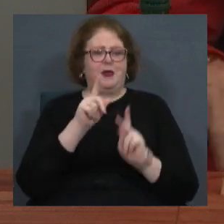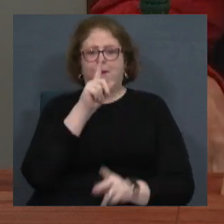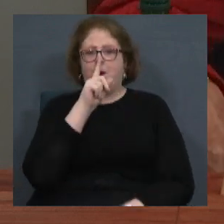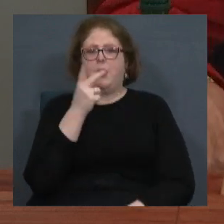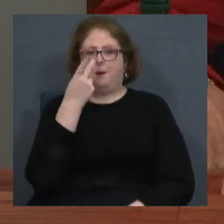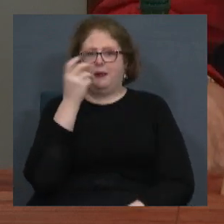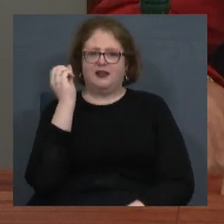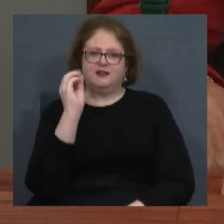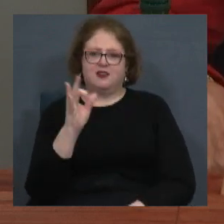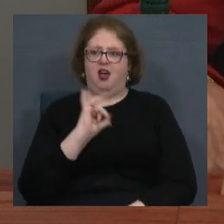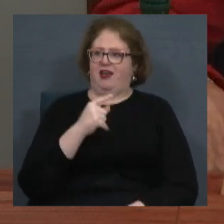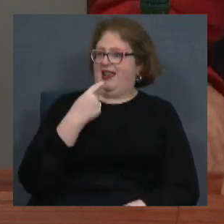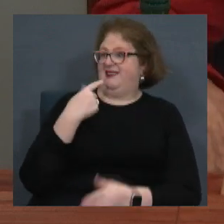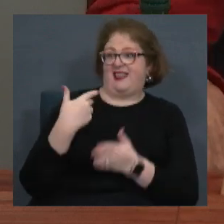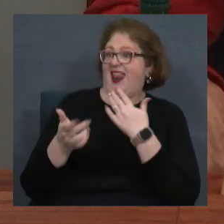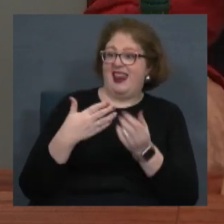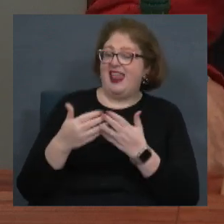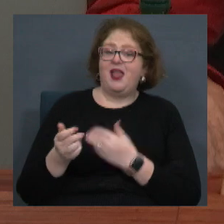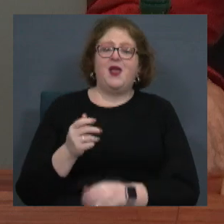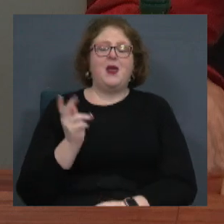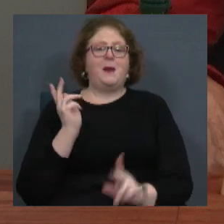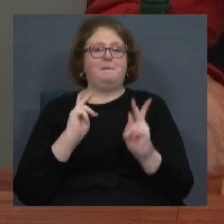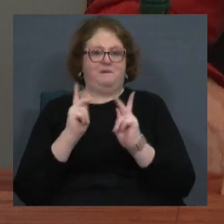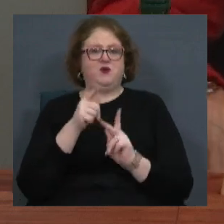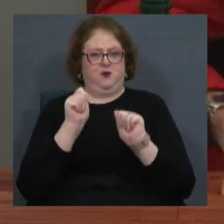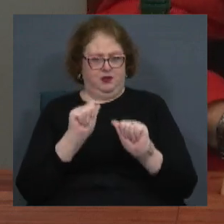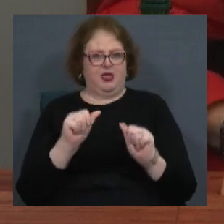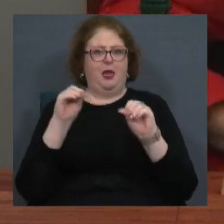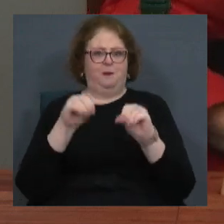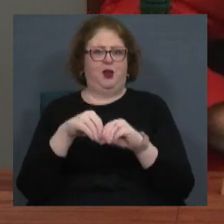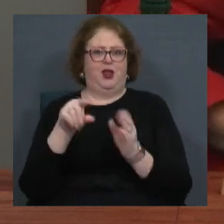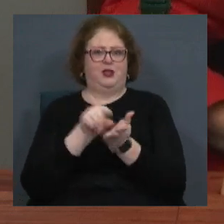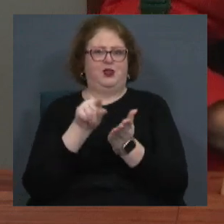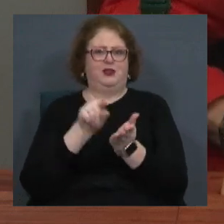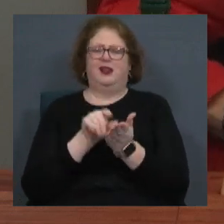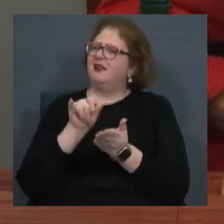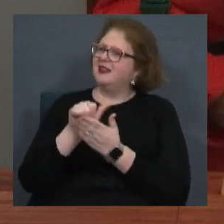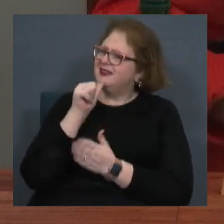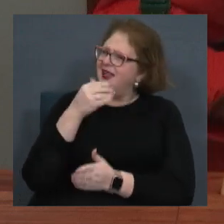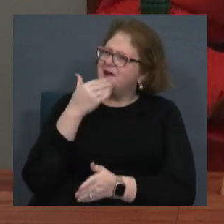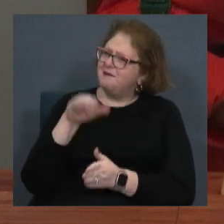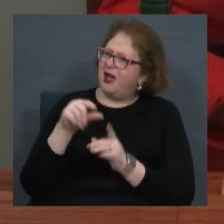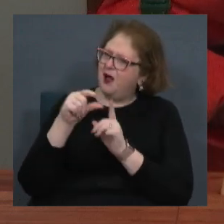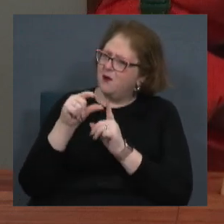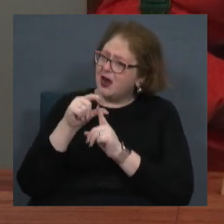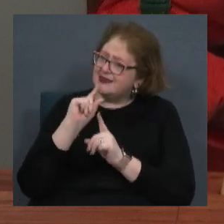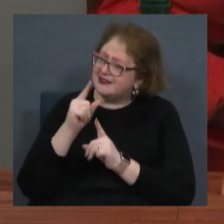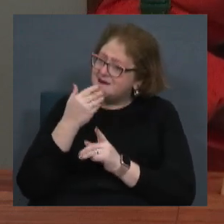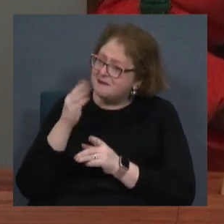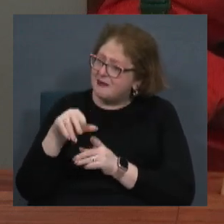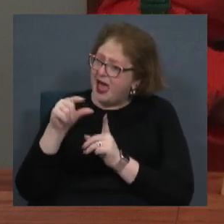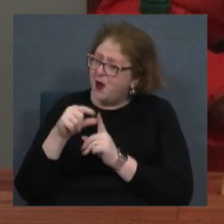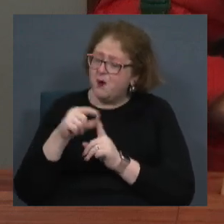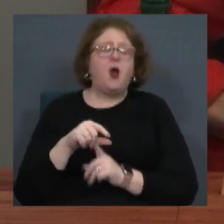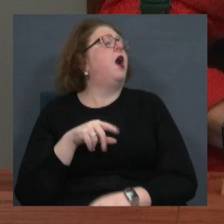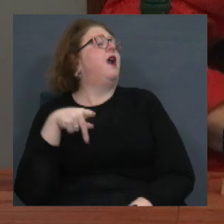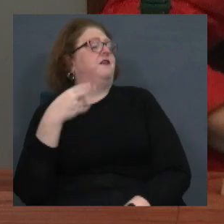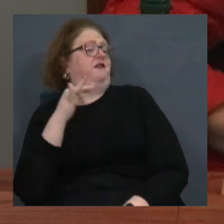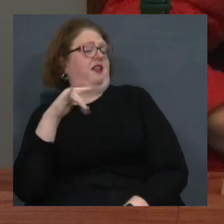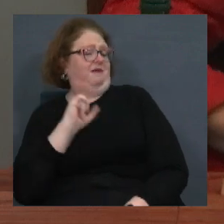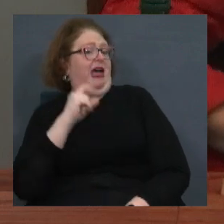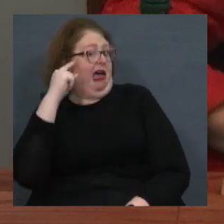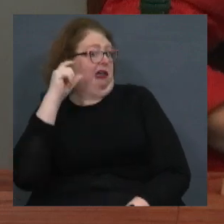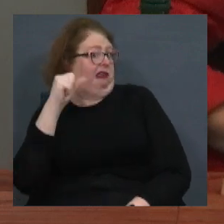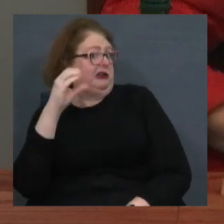I said it anyway. And Joe, you can put that in the paper. That's not a bad word. Is that a bad word? I think so. It is? Okay. All right. People were,